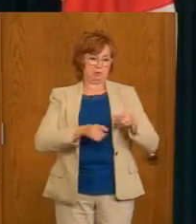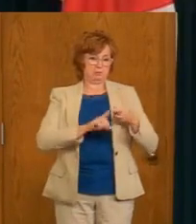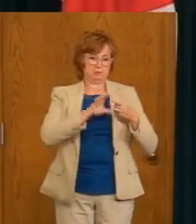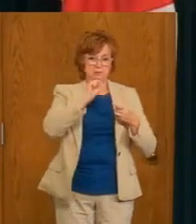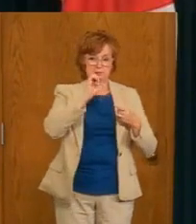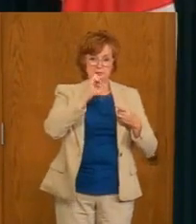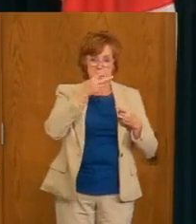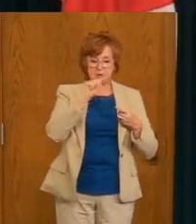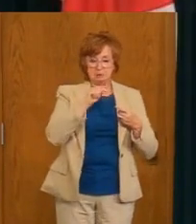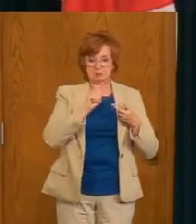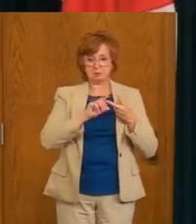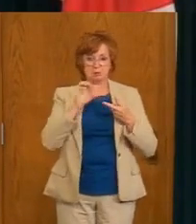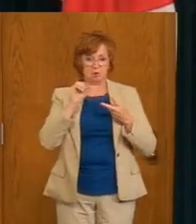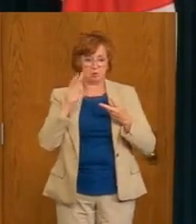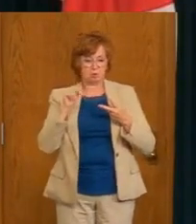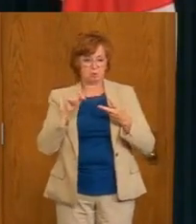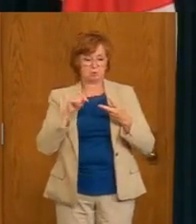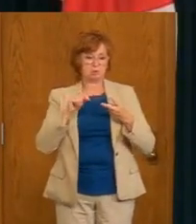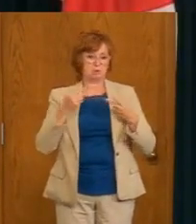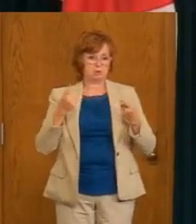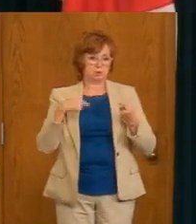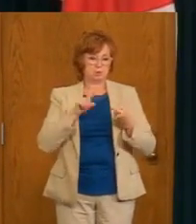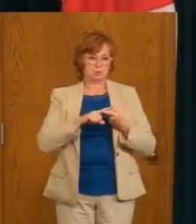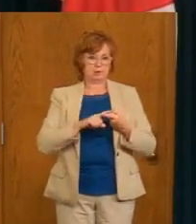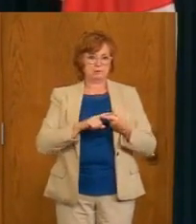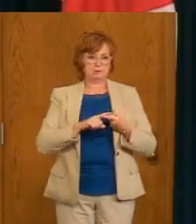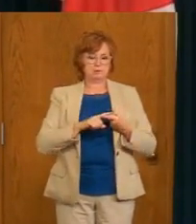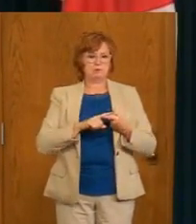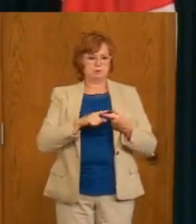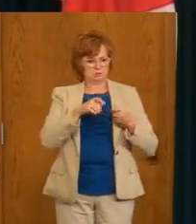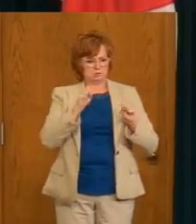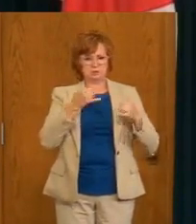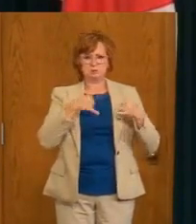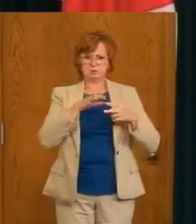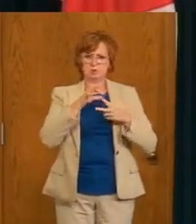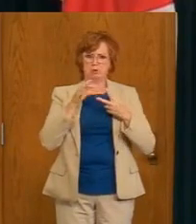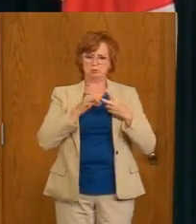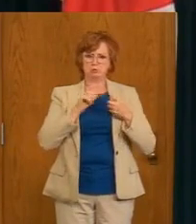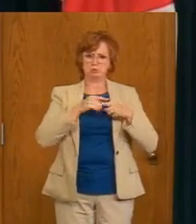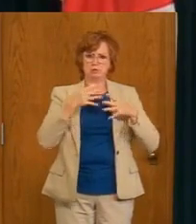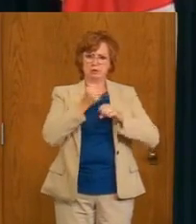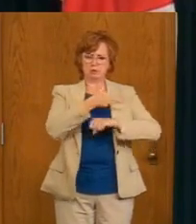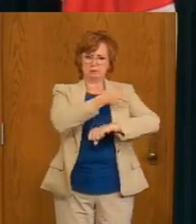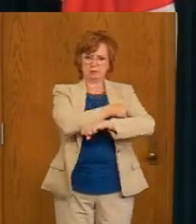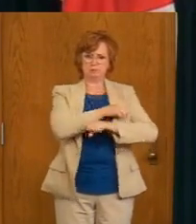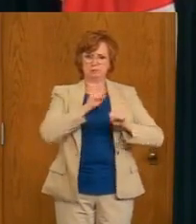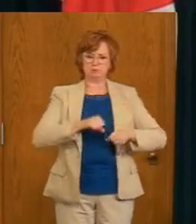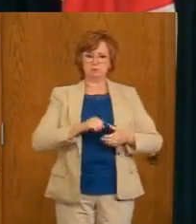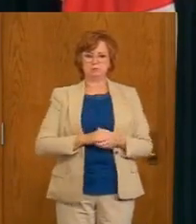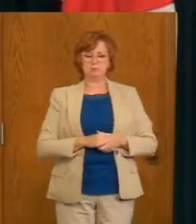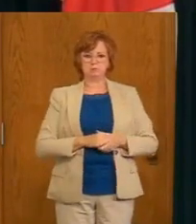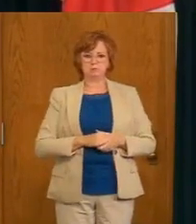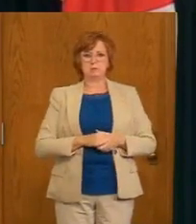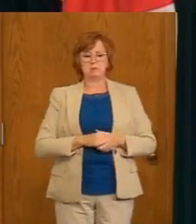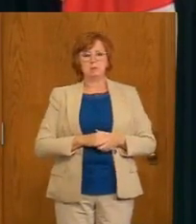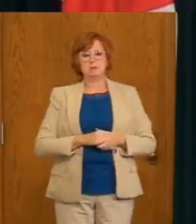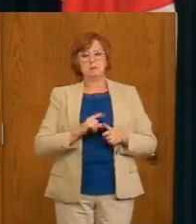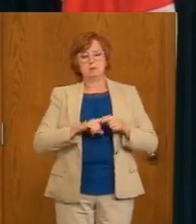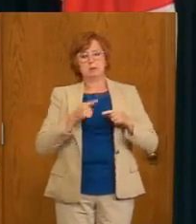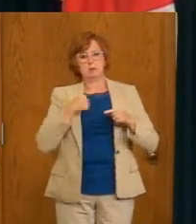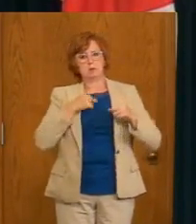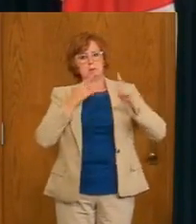And this is something we'll have to watch. And, we can't predict the future. We'll have to monitor it and advise accordingly. But, while I